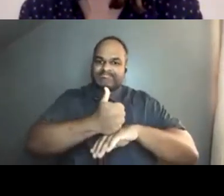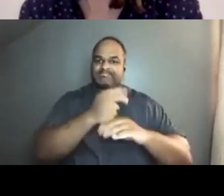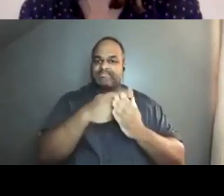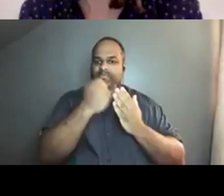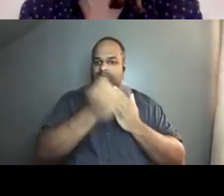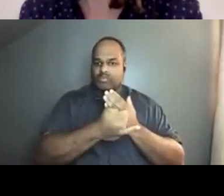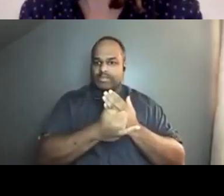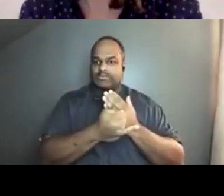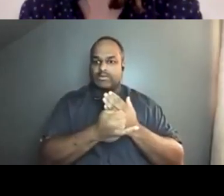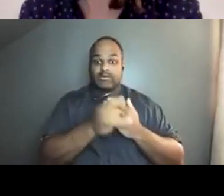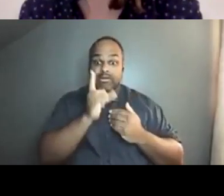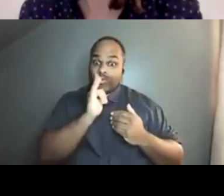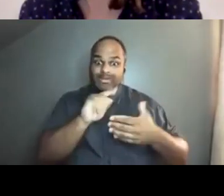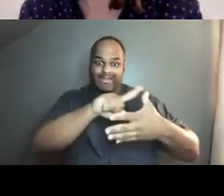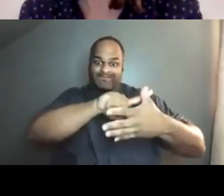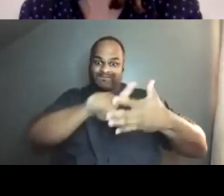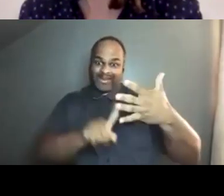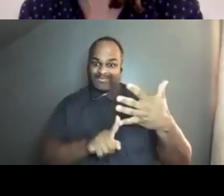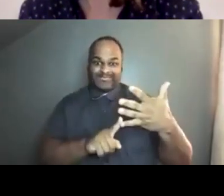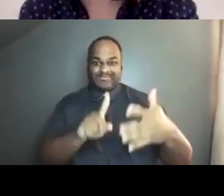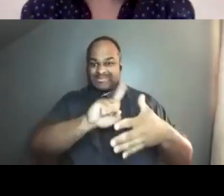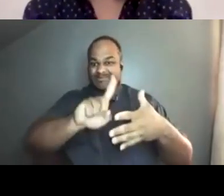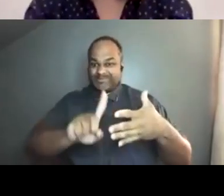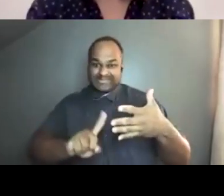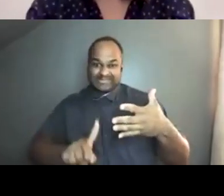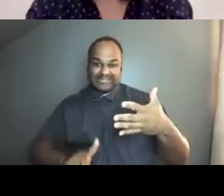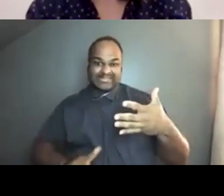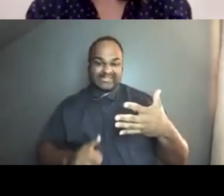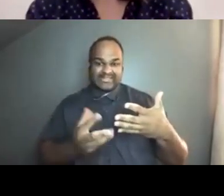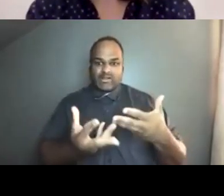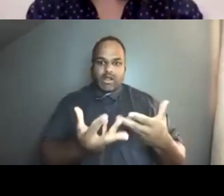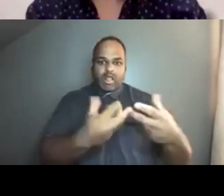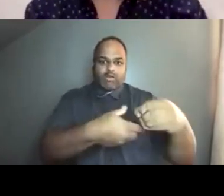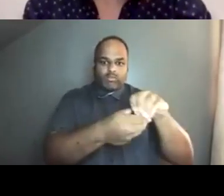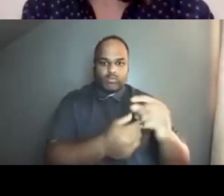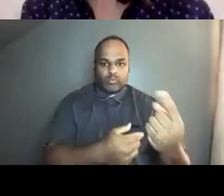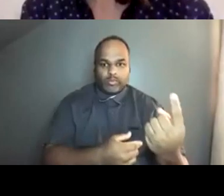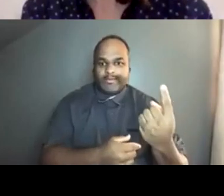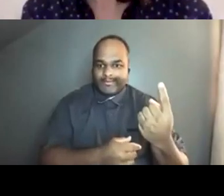like five projects, five different projects. And maybe